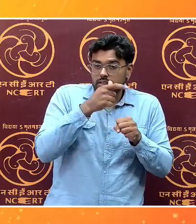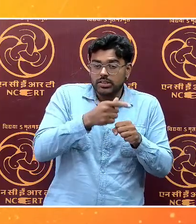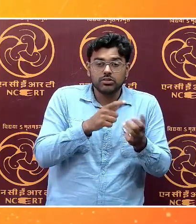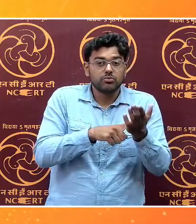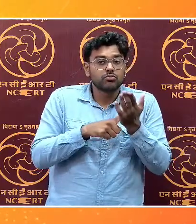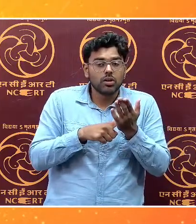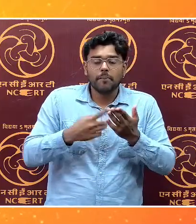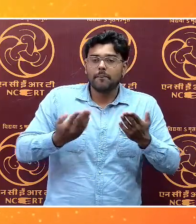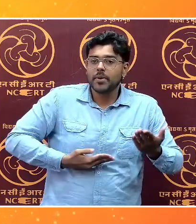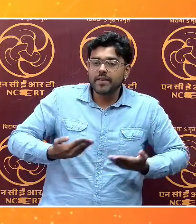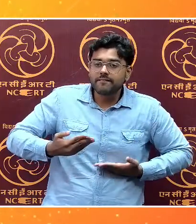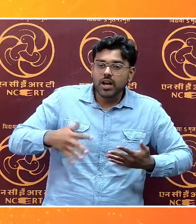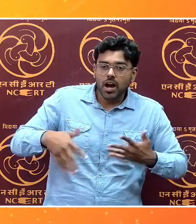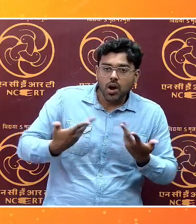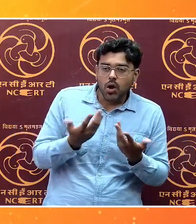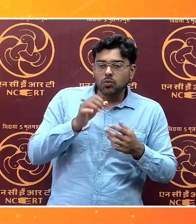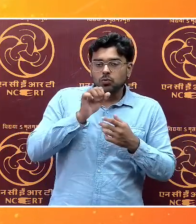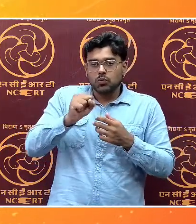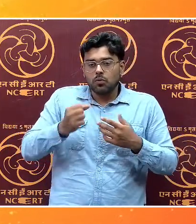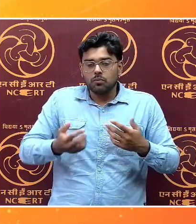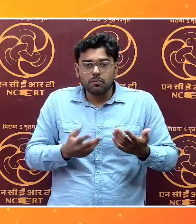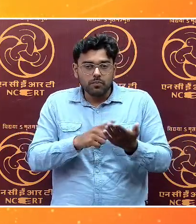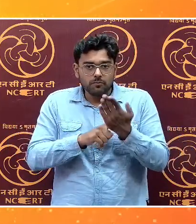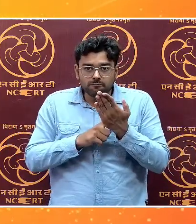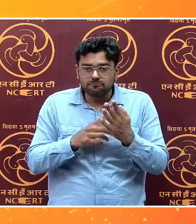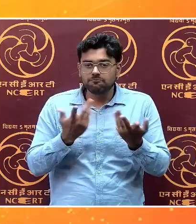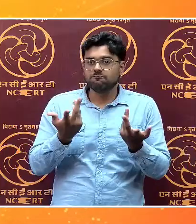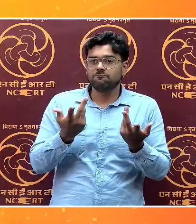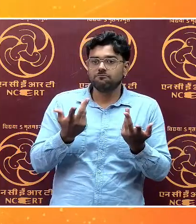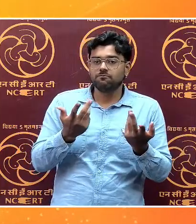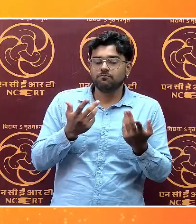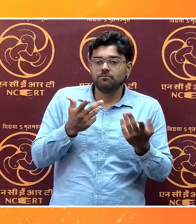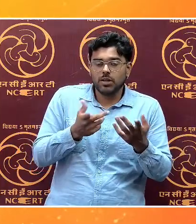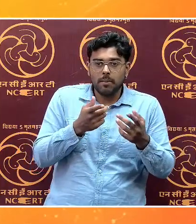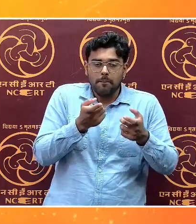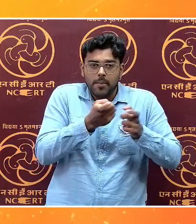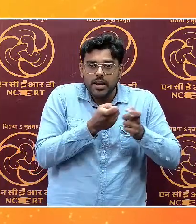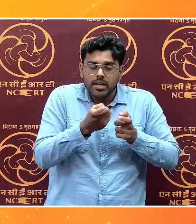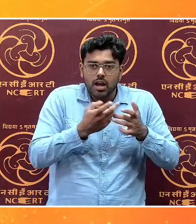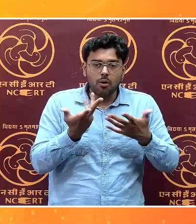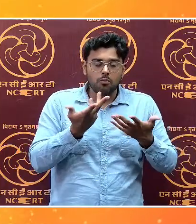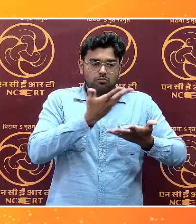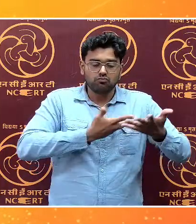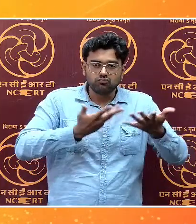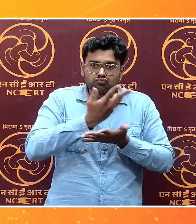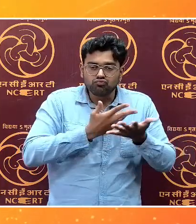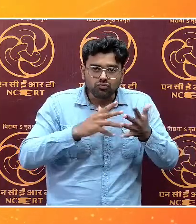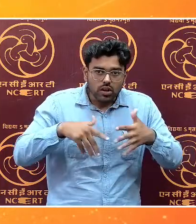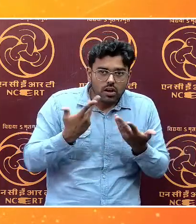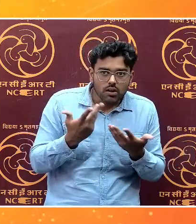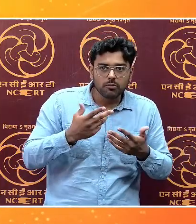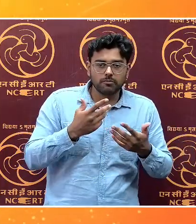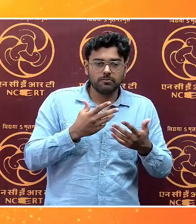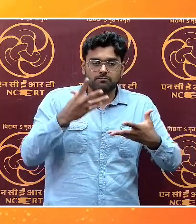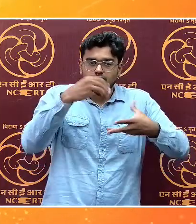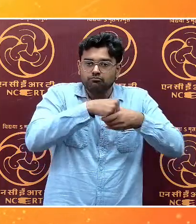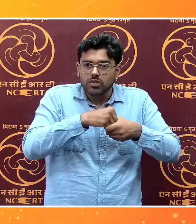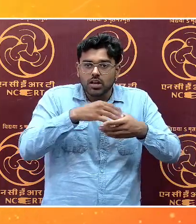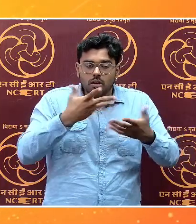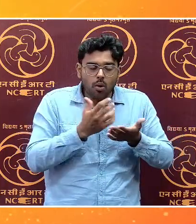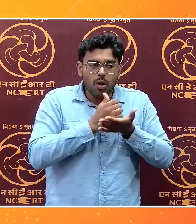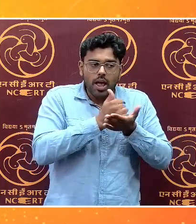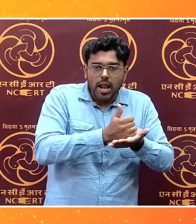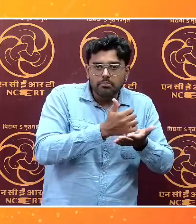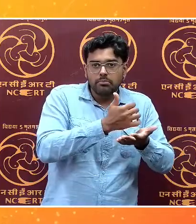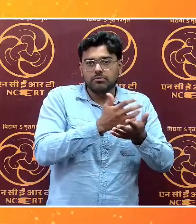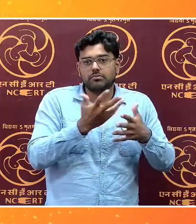with your fellow students, and how do you cooperate with them, how do you collaborate with them, how do you help them,